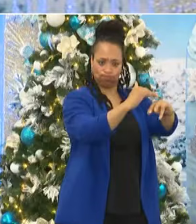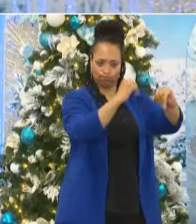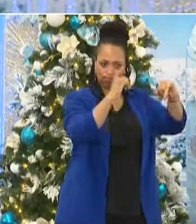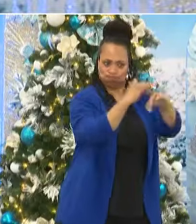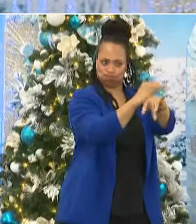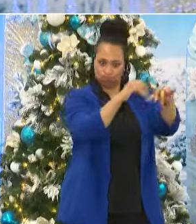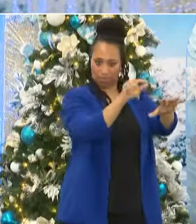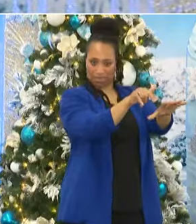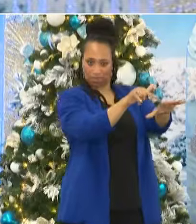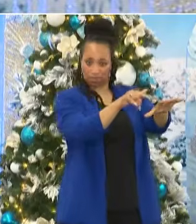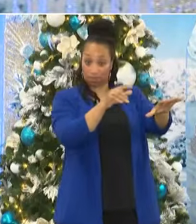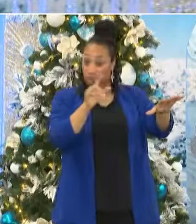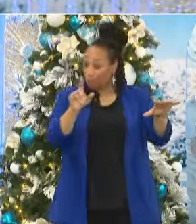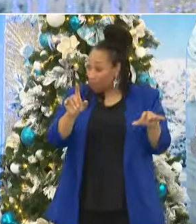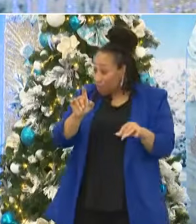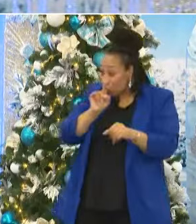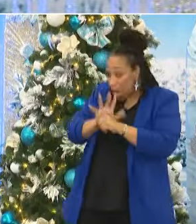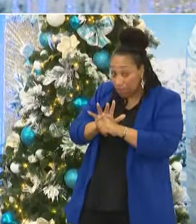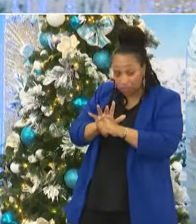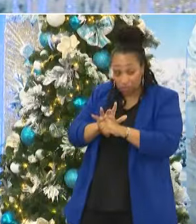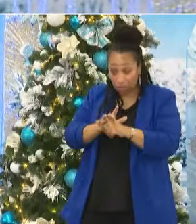also know this from my